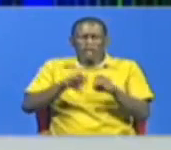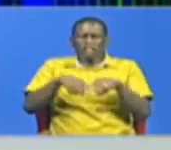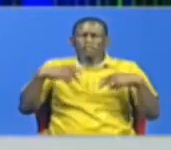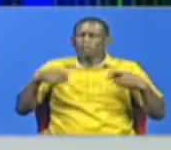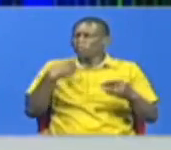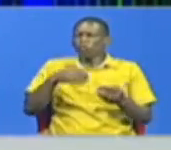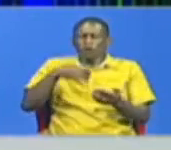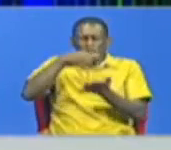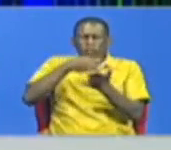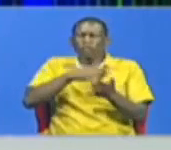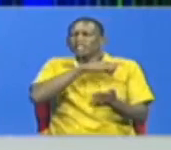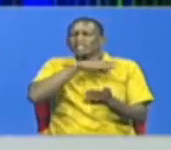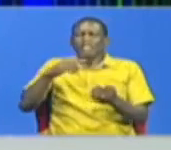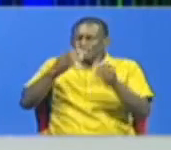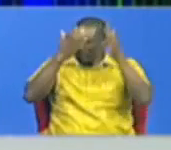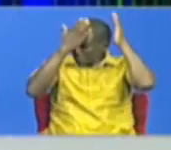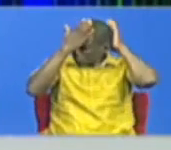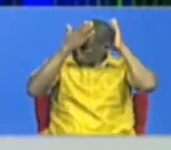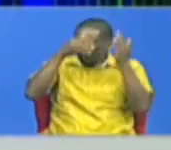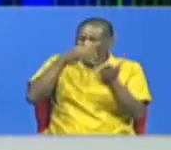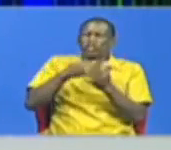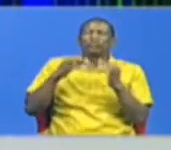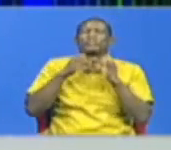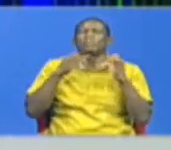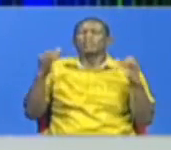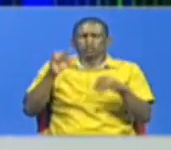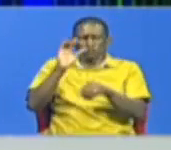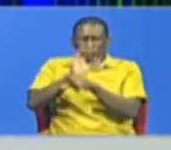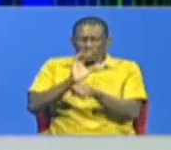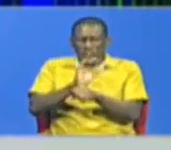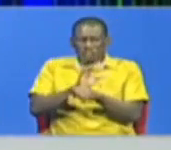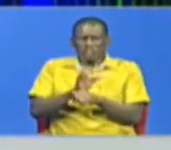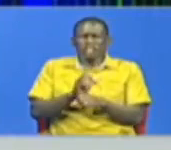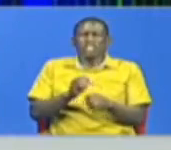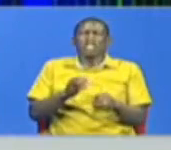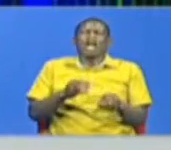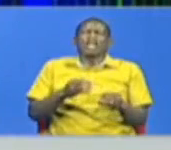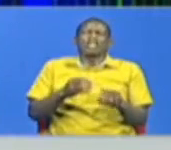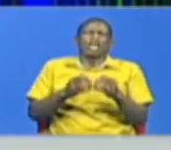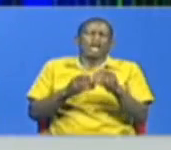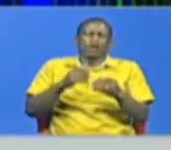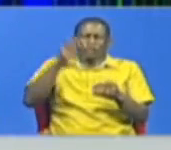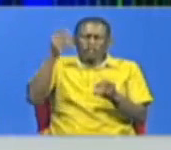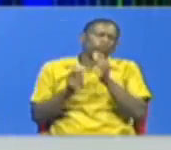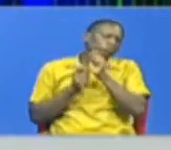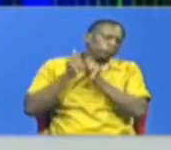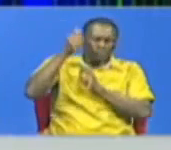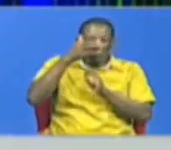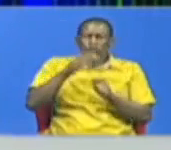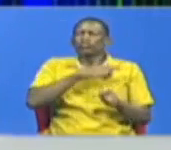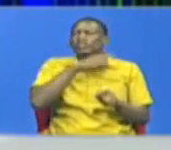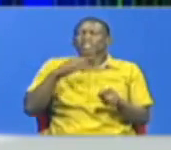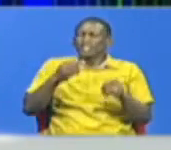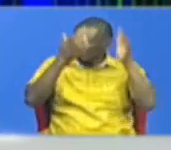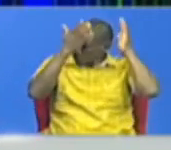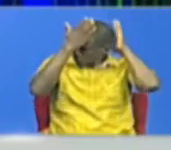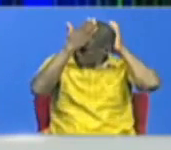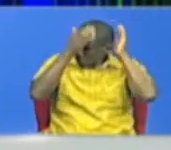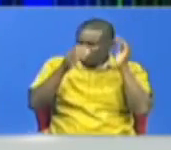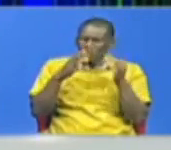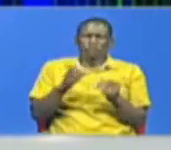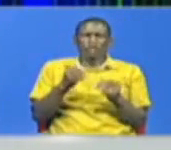Catholic priest, are serving death sentences for the assassination of the Italian priest. The local congregation is striving to honor the